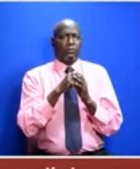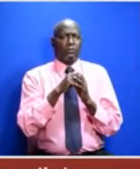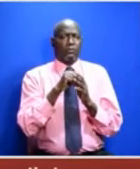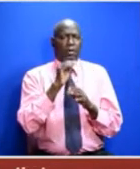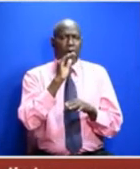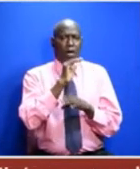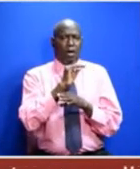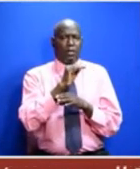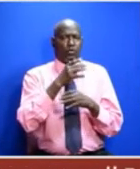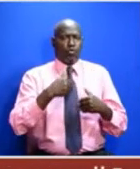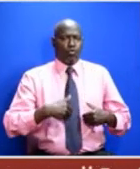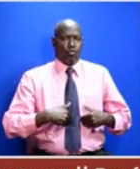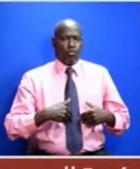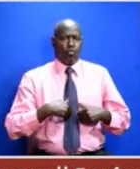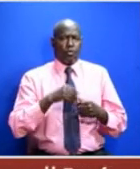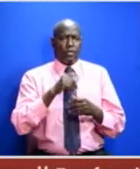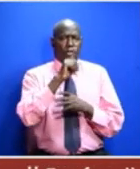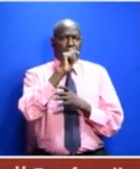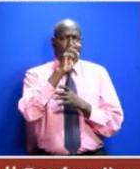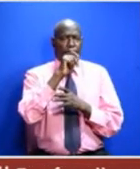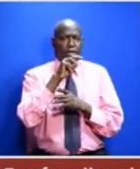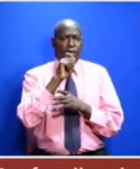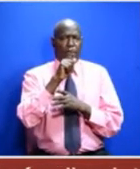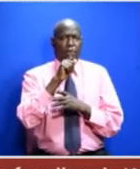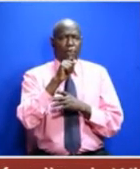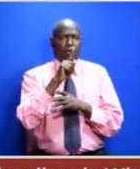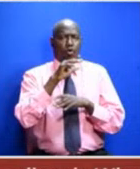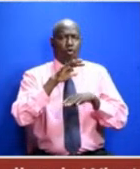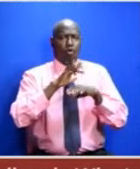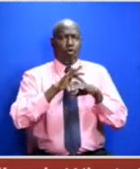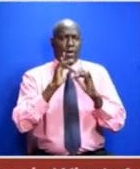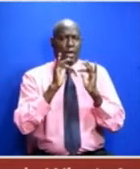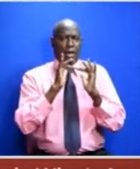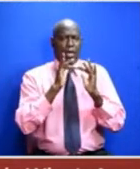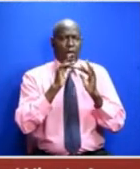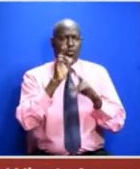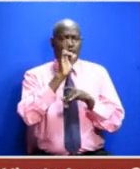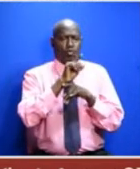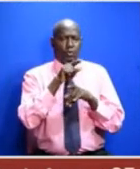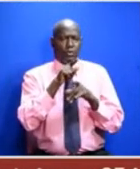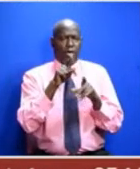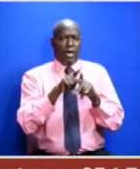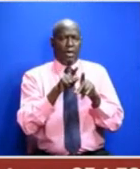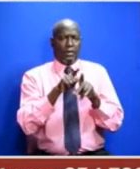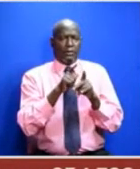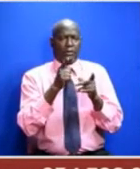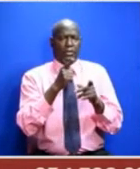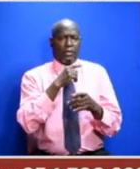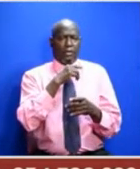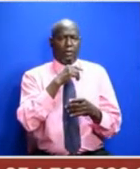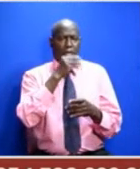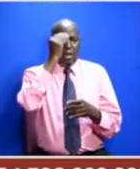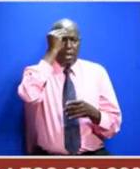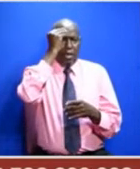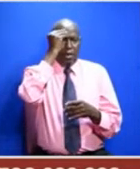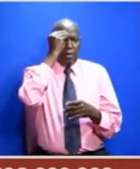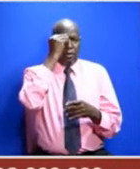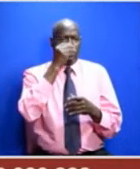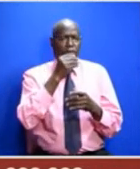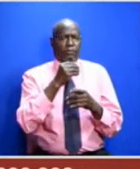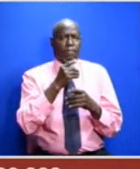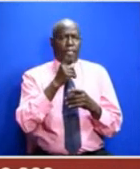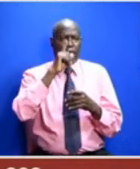youths in TVETs to embrace online platforms that they can use to earn as they learn. Speaking at Nyandarua National